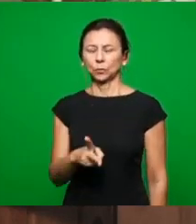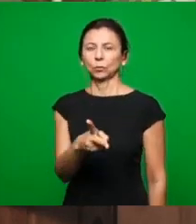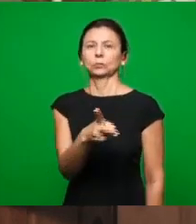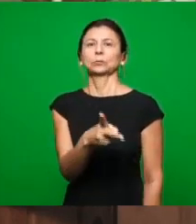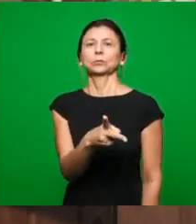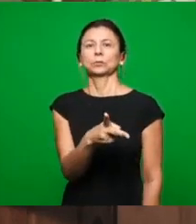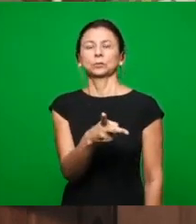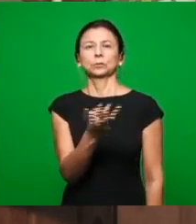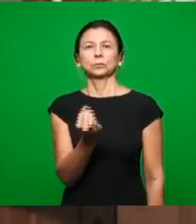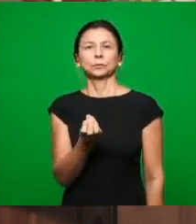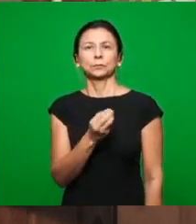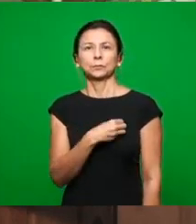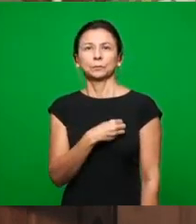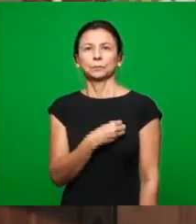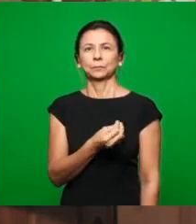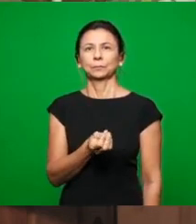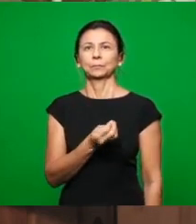it.